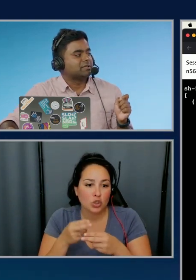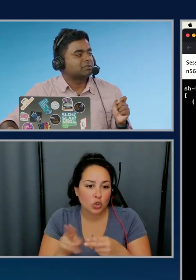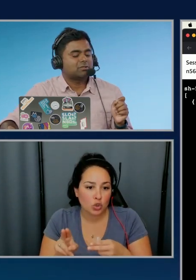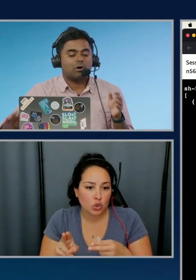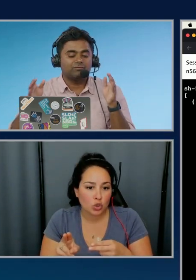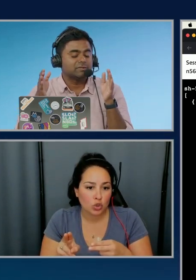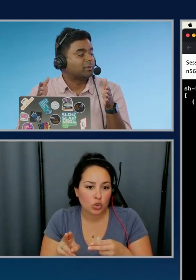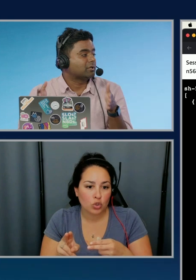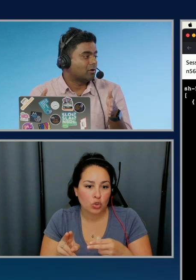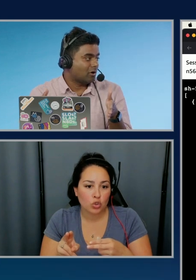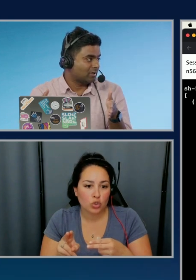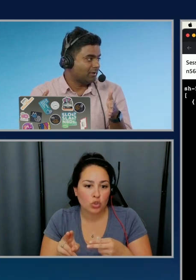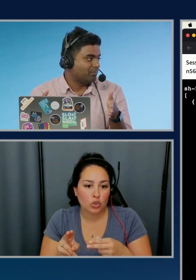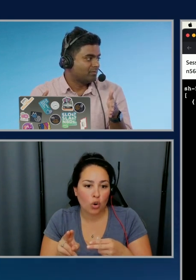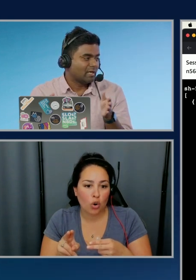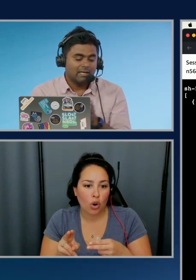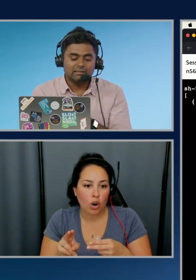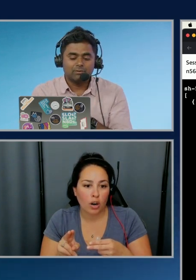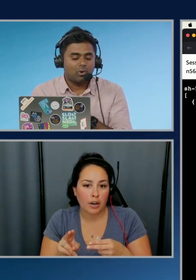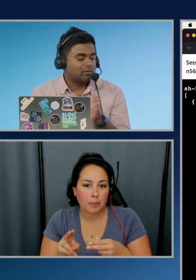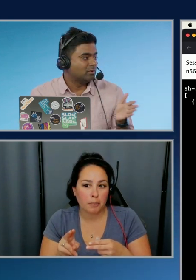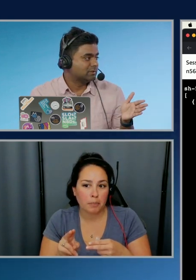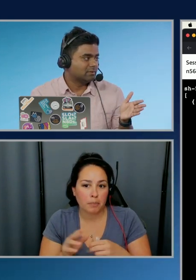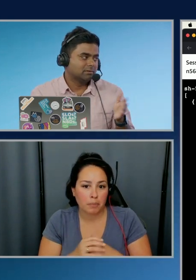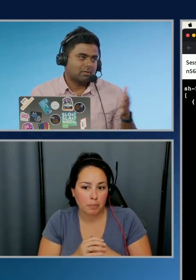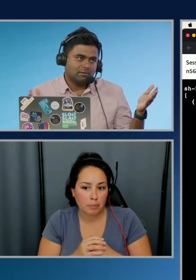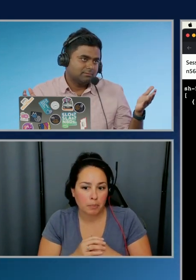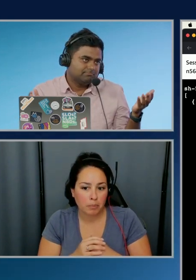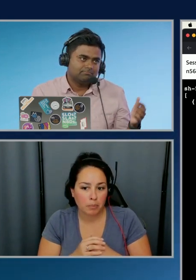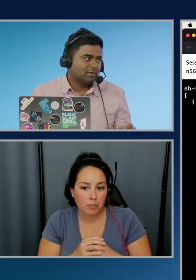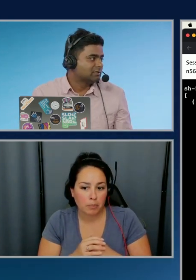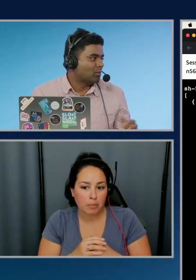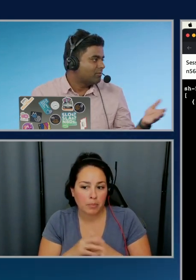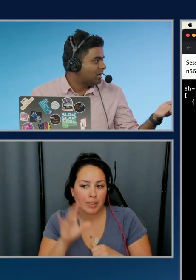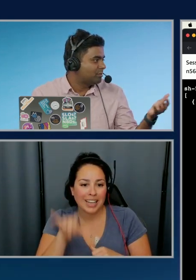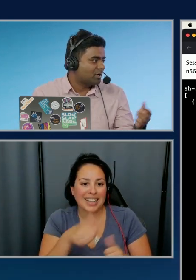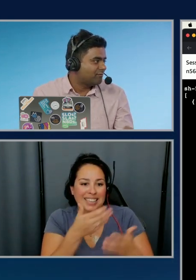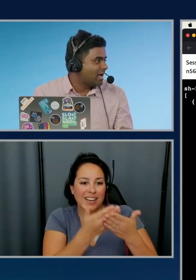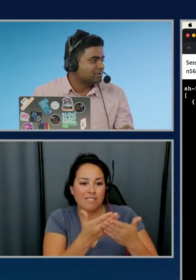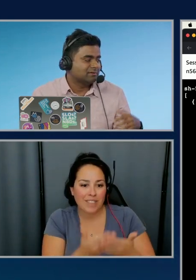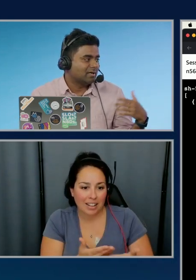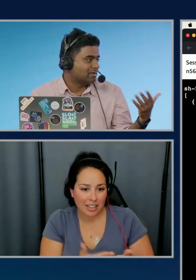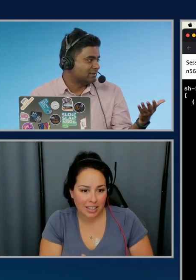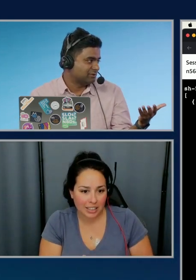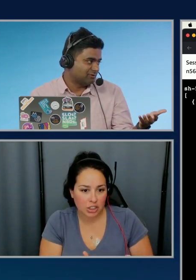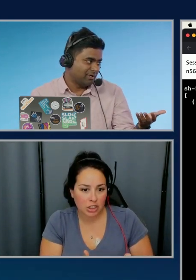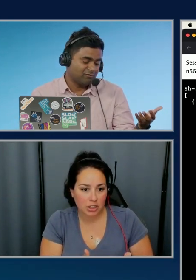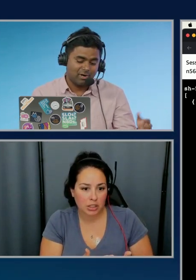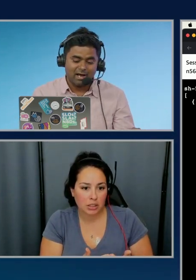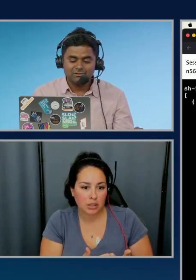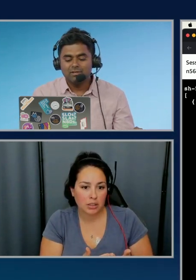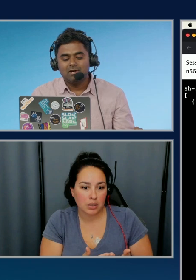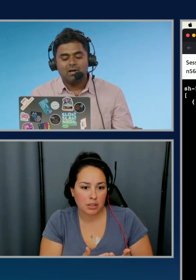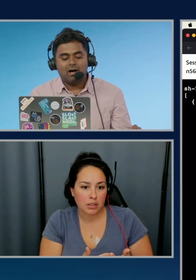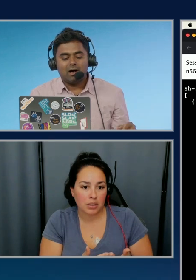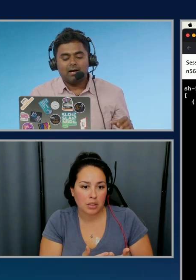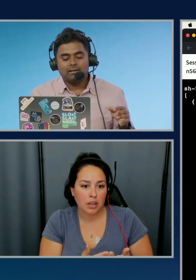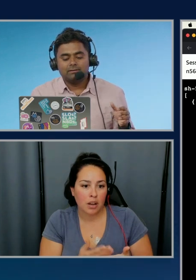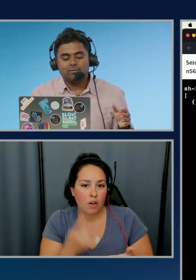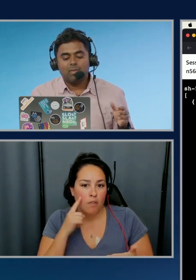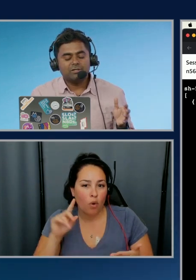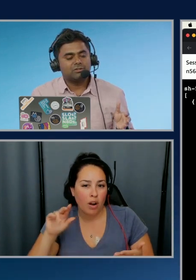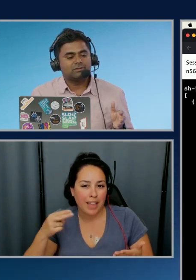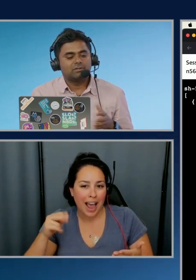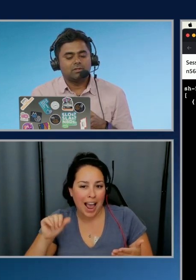cryptographic signature of this particular enclave. Okay. It's a validation. It's a one-way cryptographic hash, the SHA-384 hash.